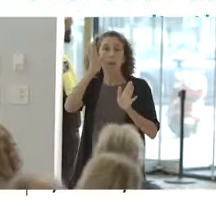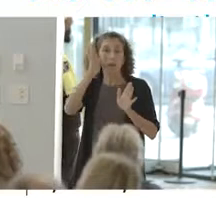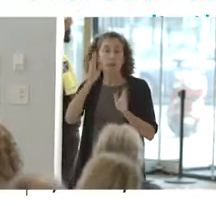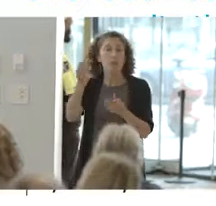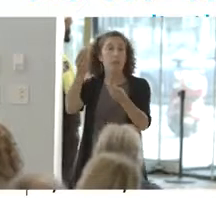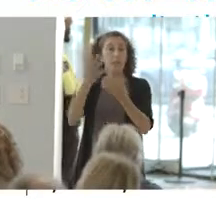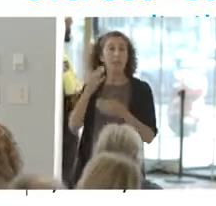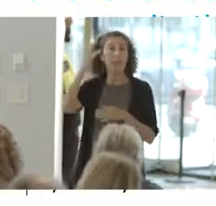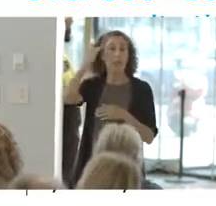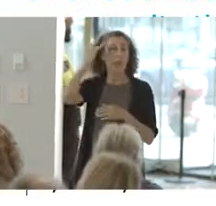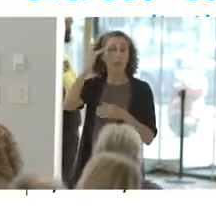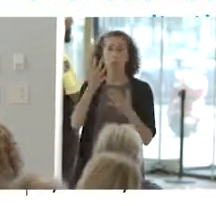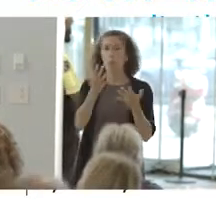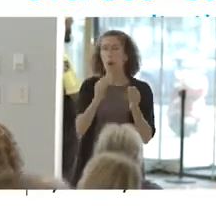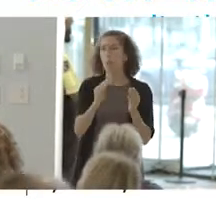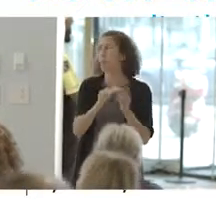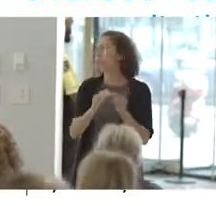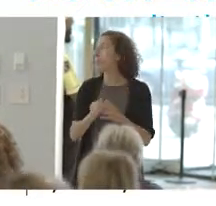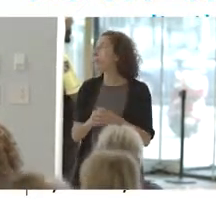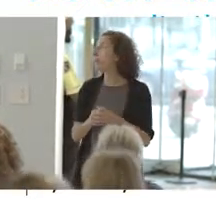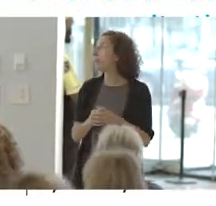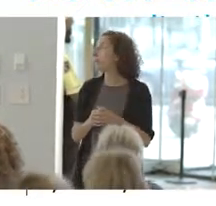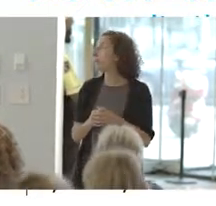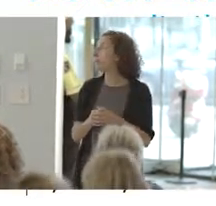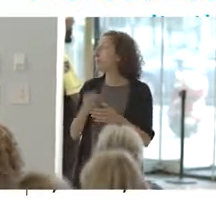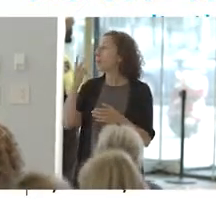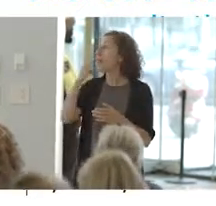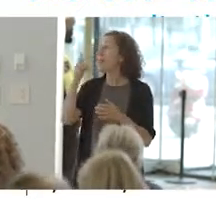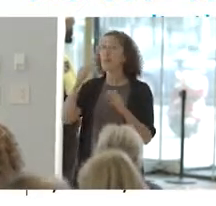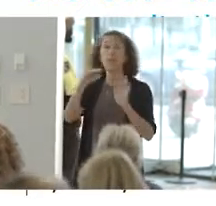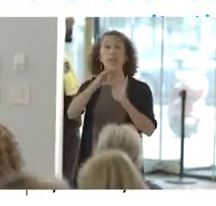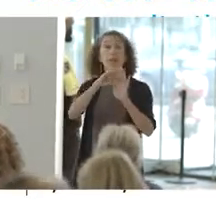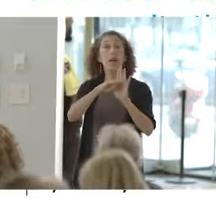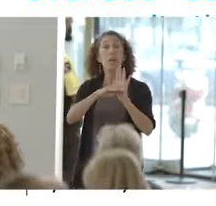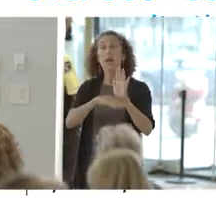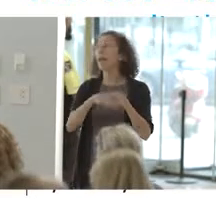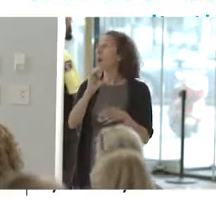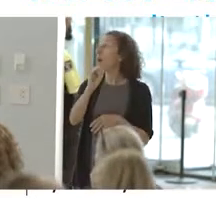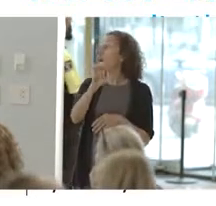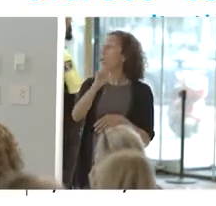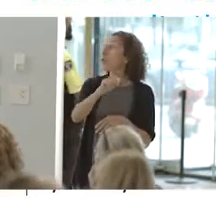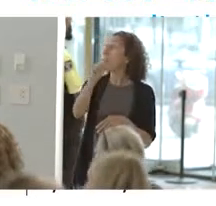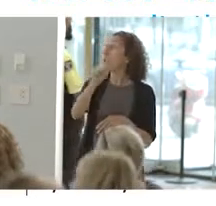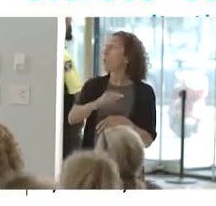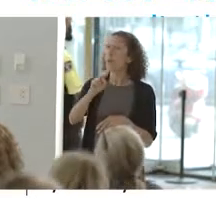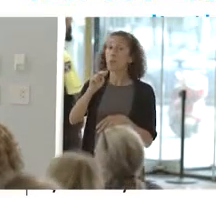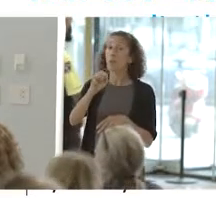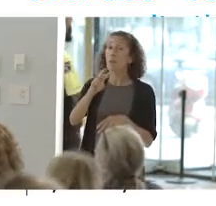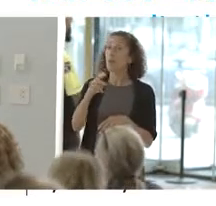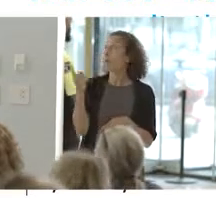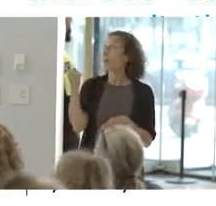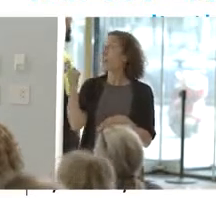first in August of last year, the workshops in October and November, at a community meeting in December. We were back together